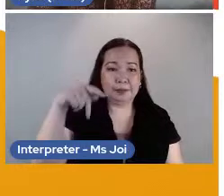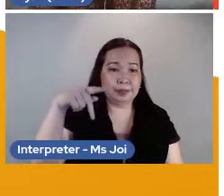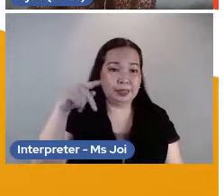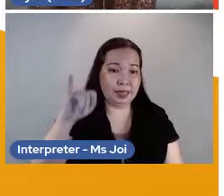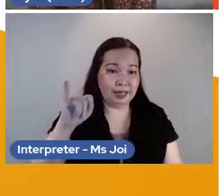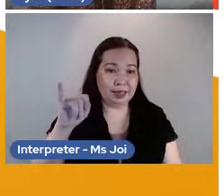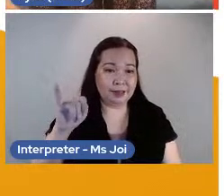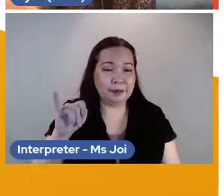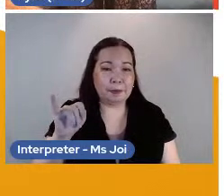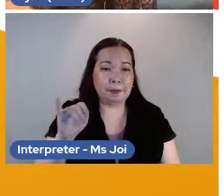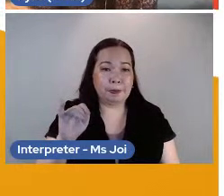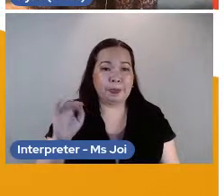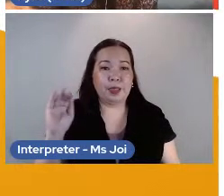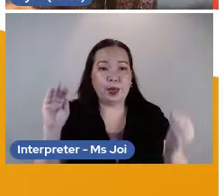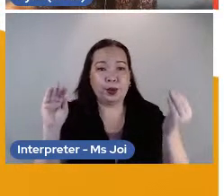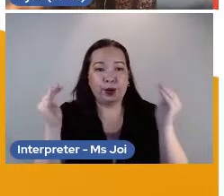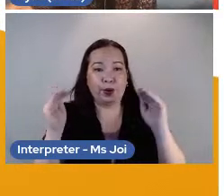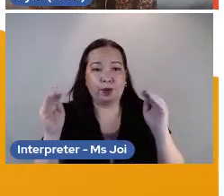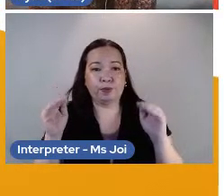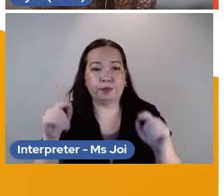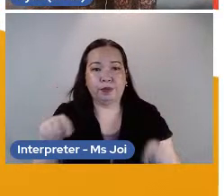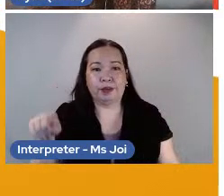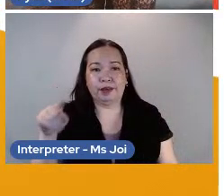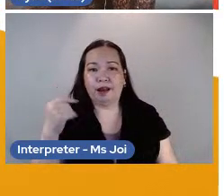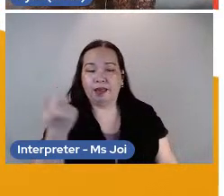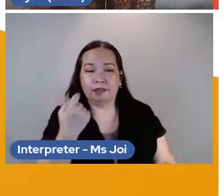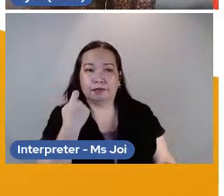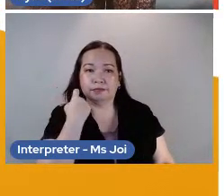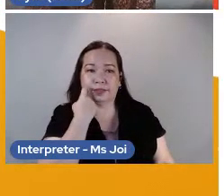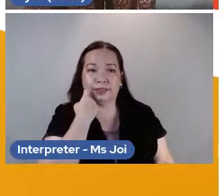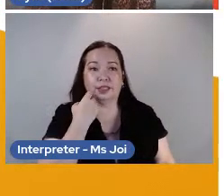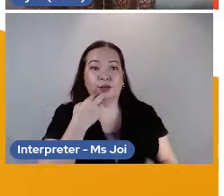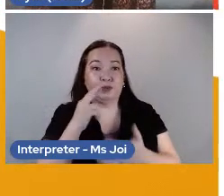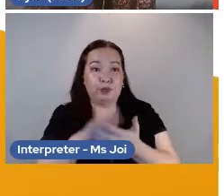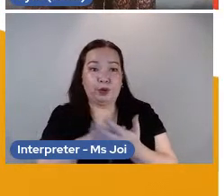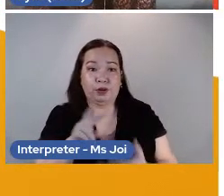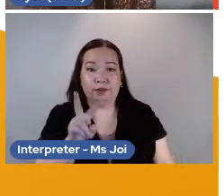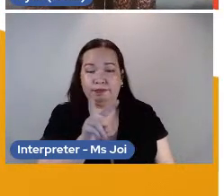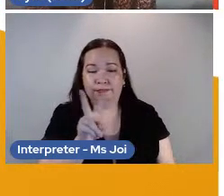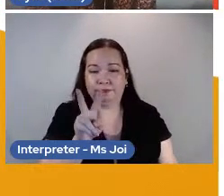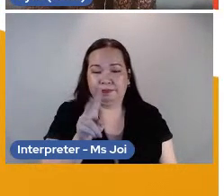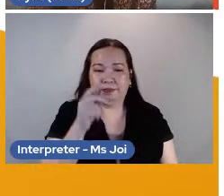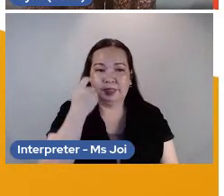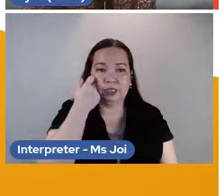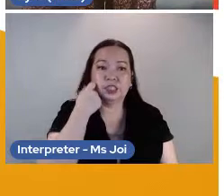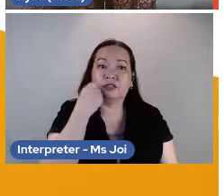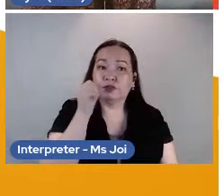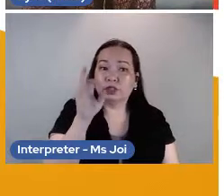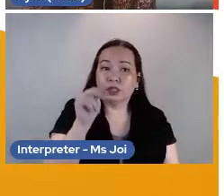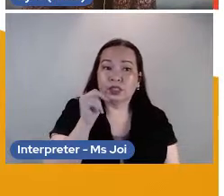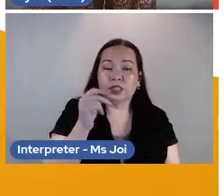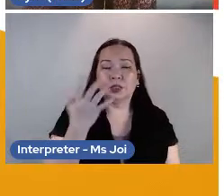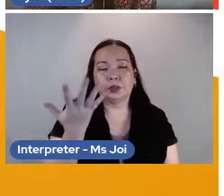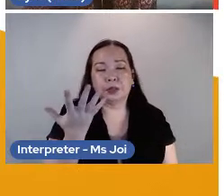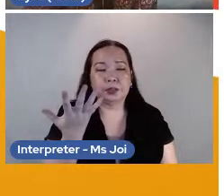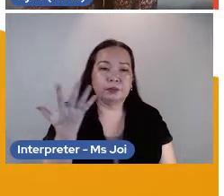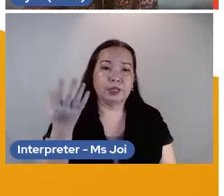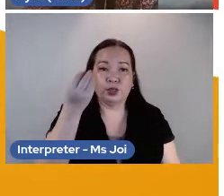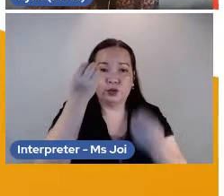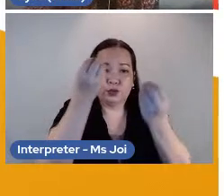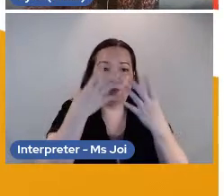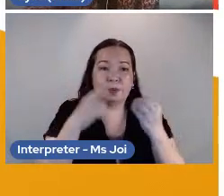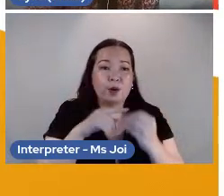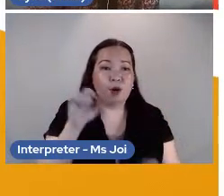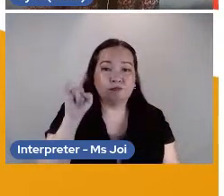versus just the Ad Library report that we were looking at. So, you might want some information on ads that were delivered